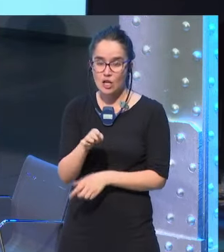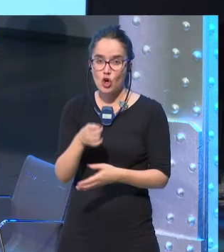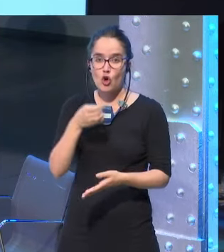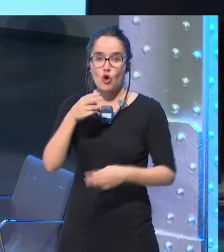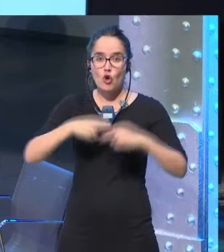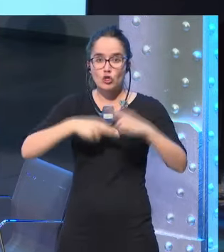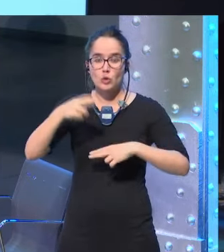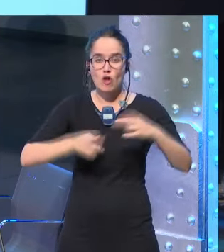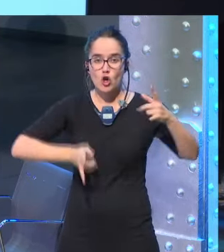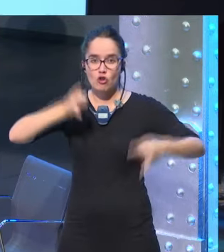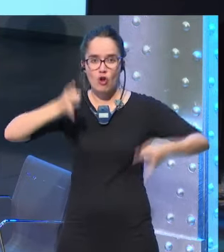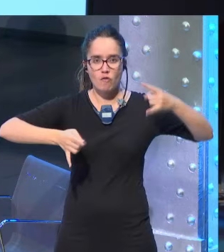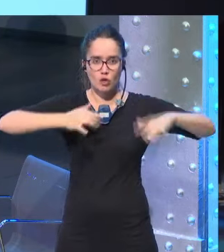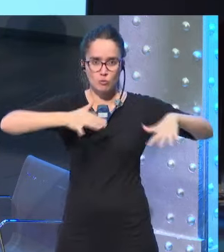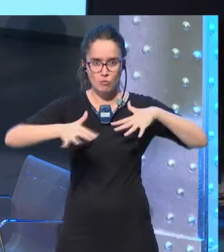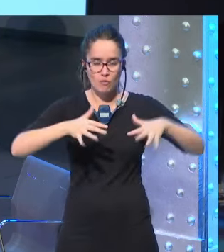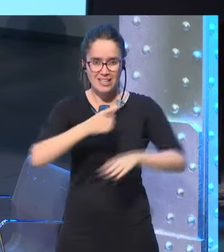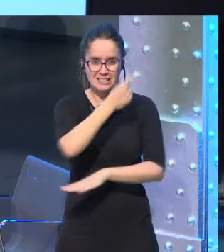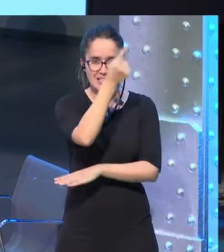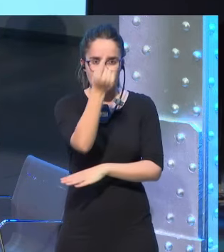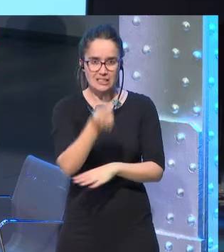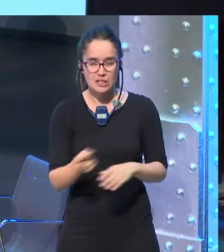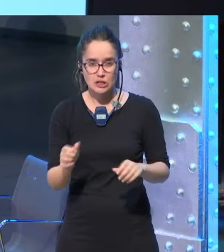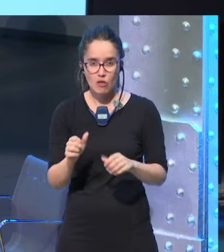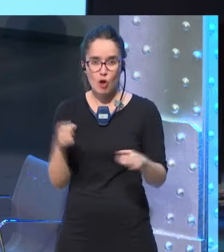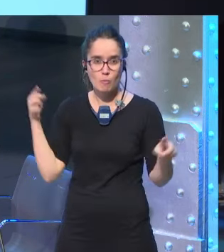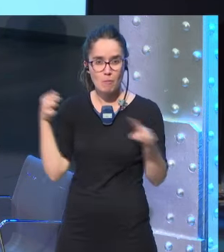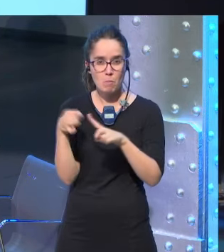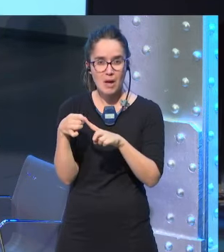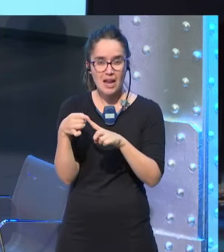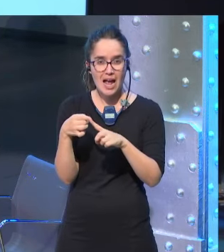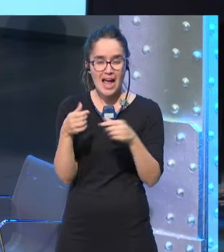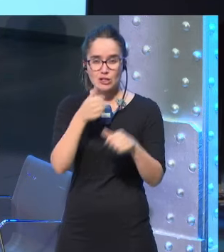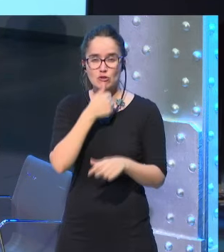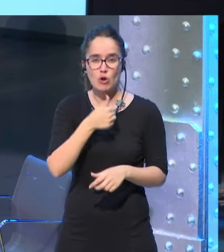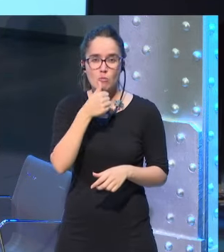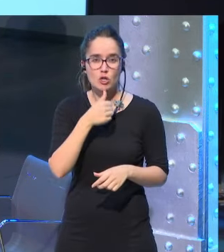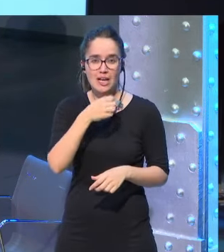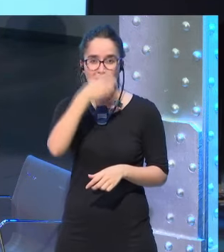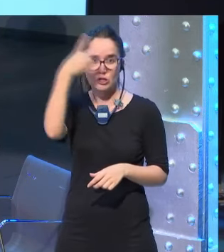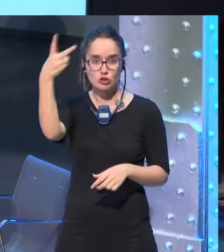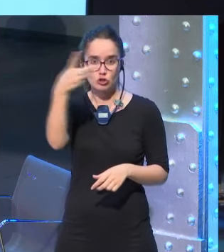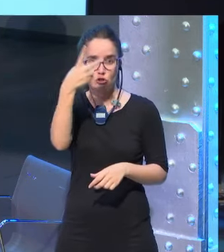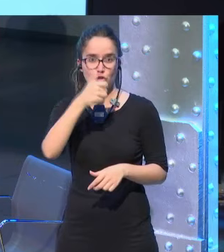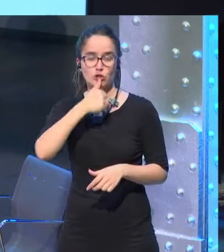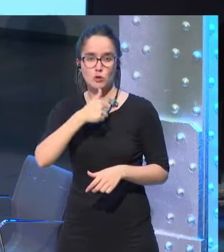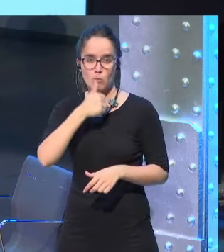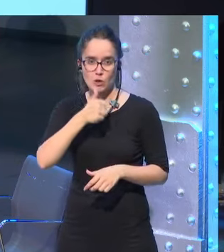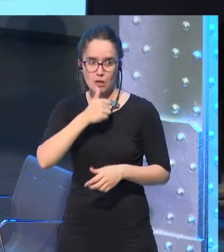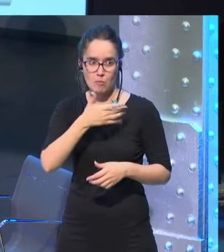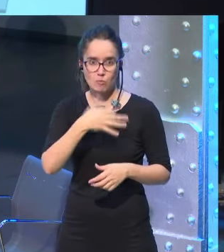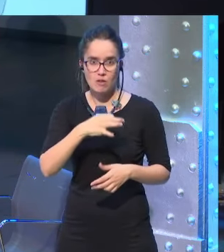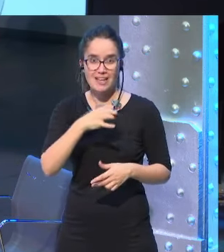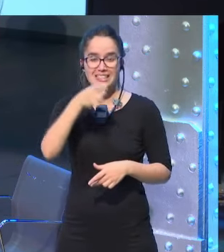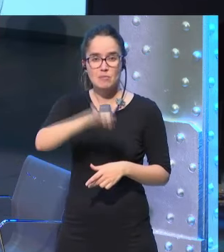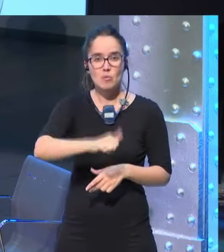that it can take the forces of, or it can carry the 2 stories on top and take all the forces, also the wind forces, lateral